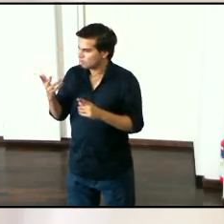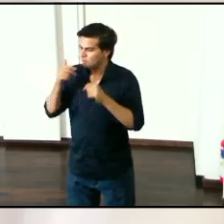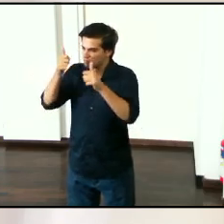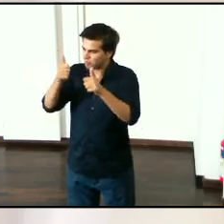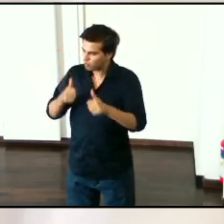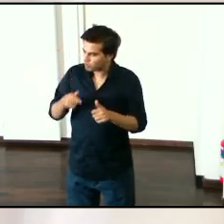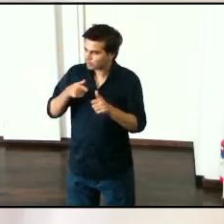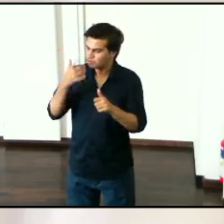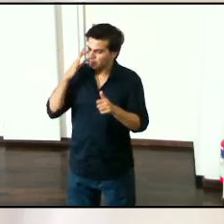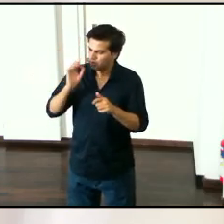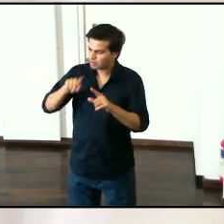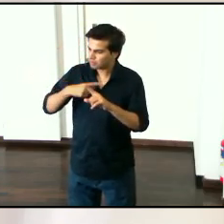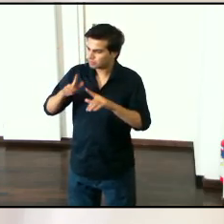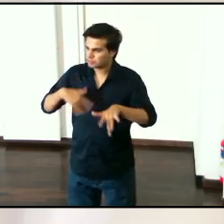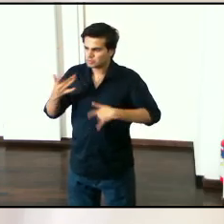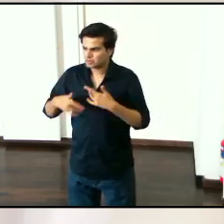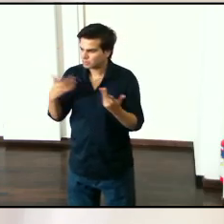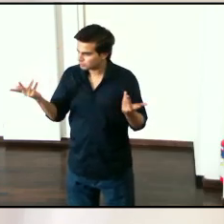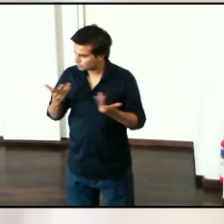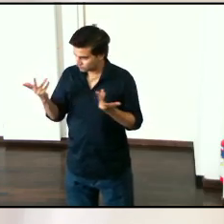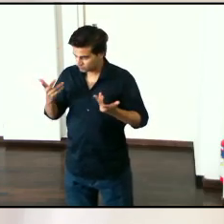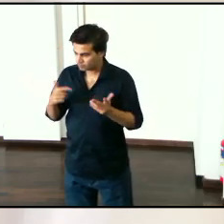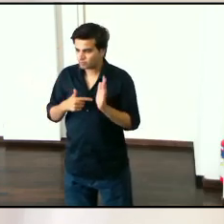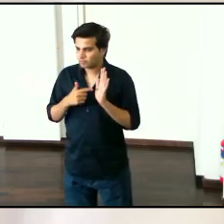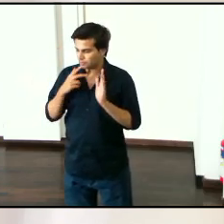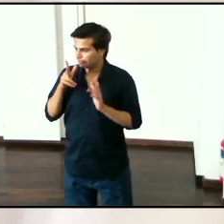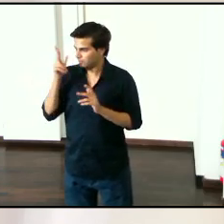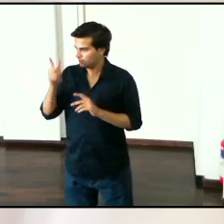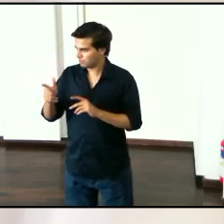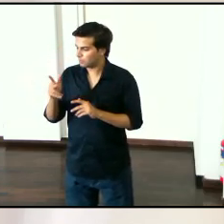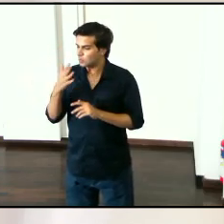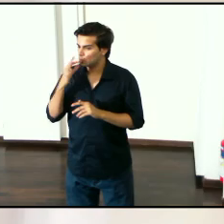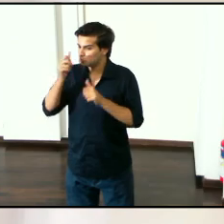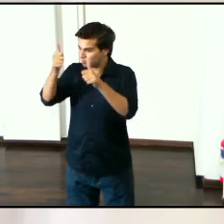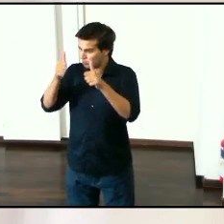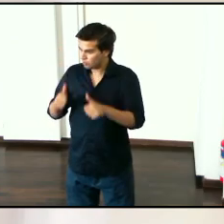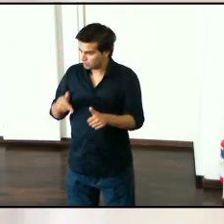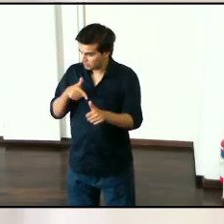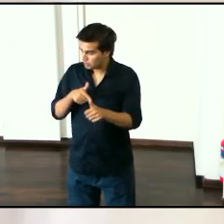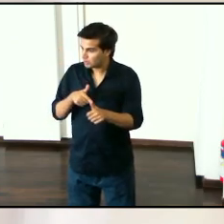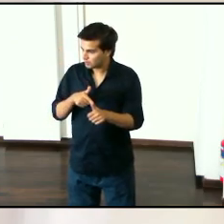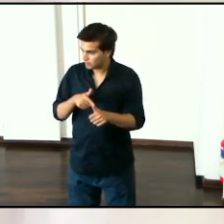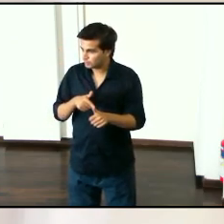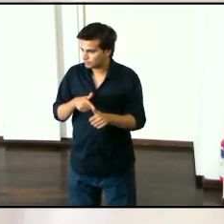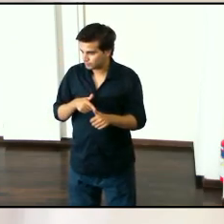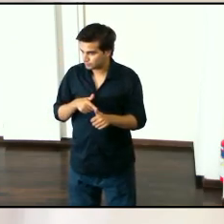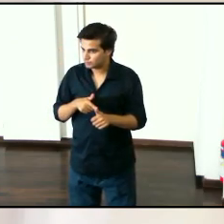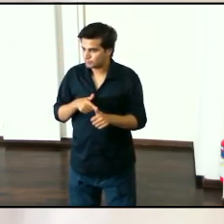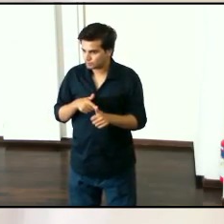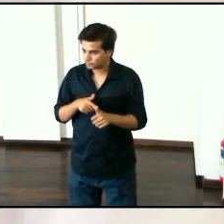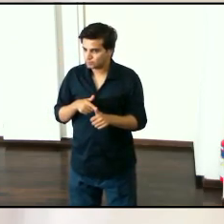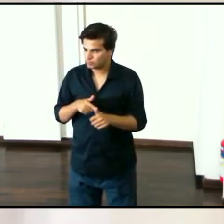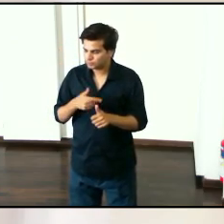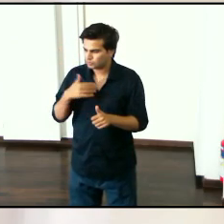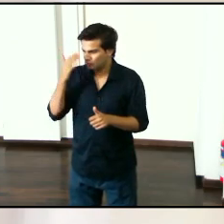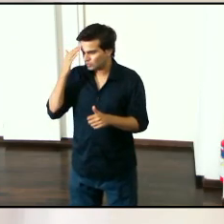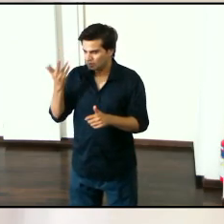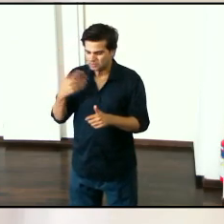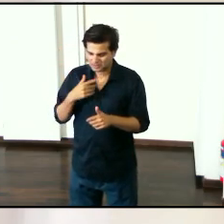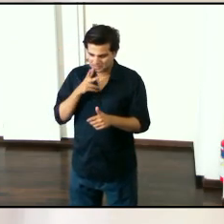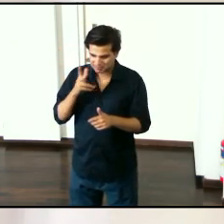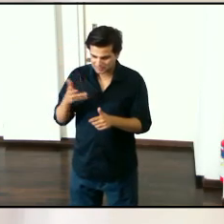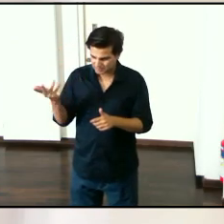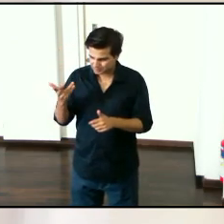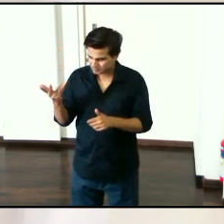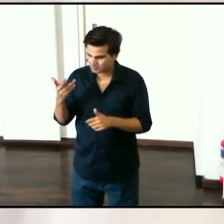and interesting is because posters actually are very, what shall we say,